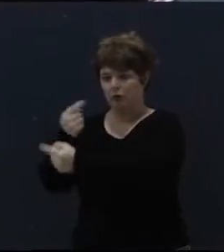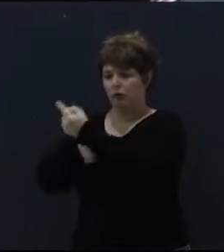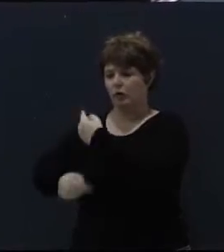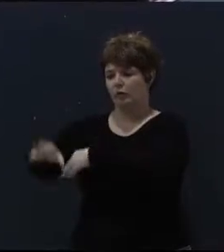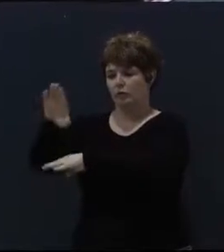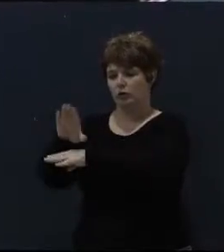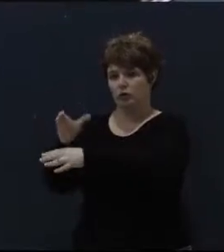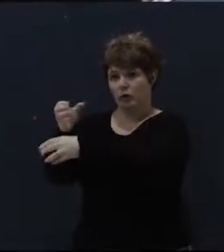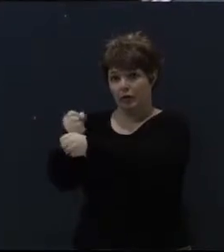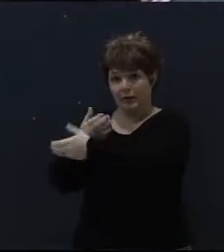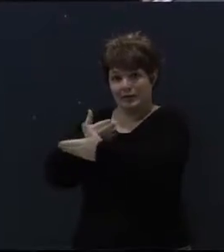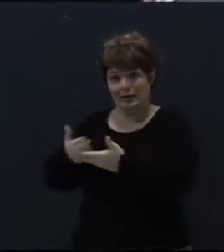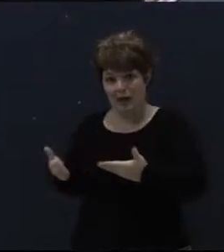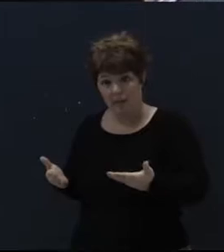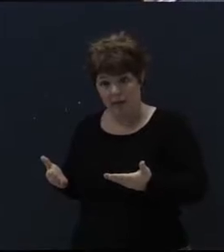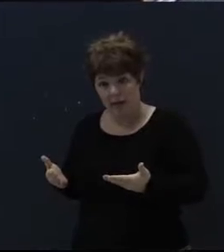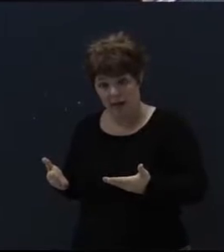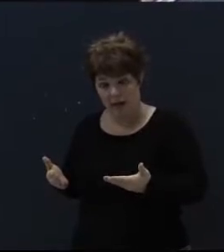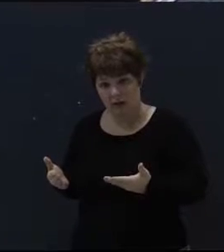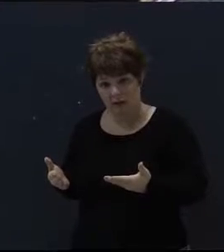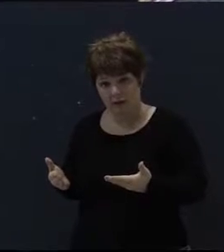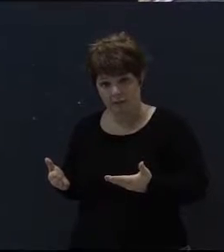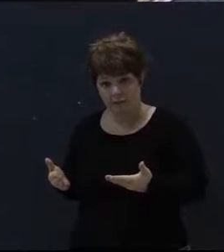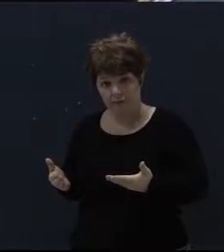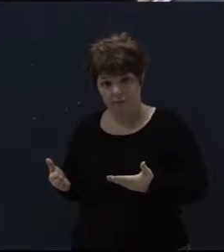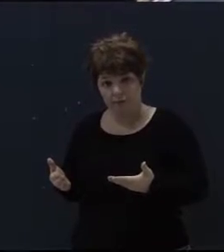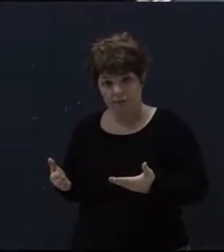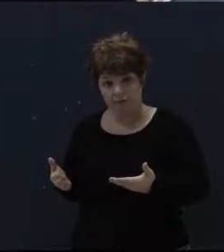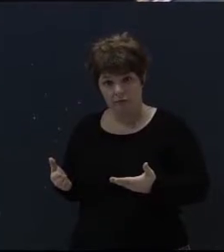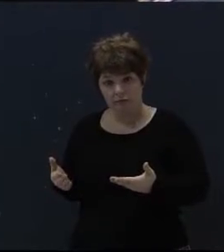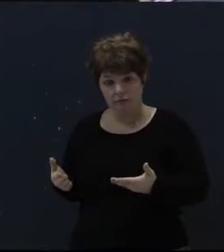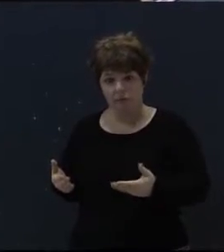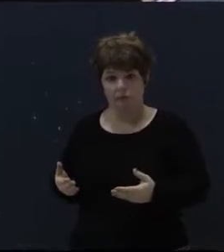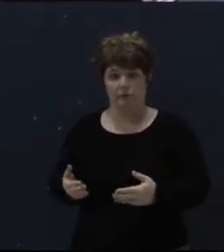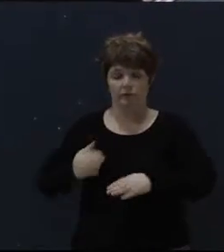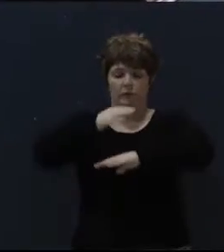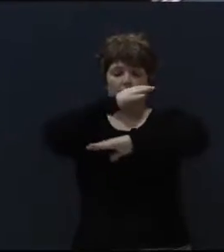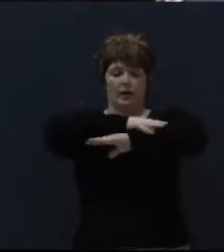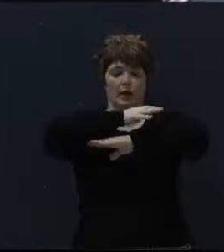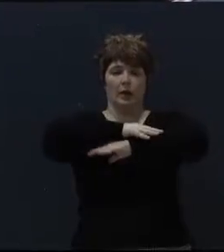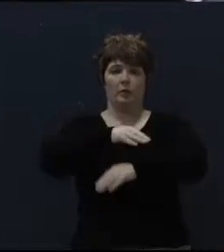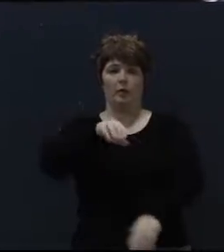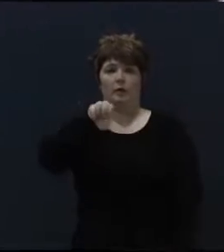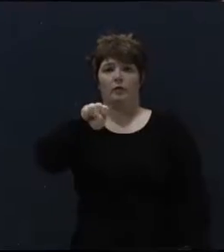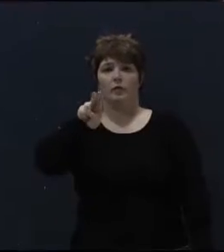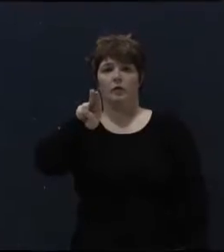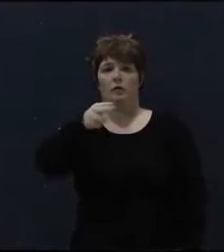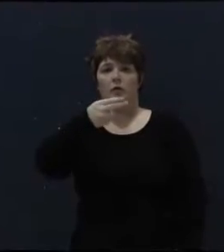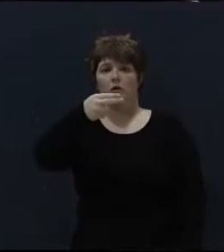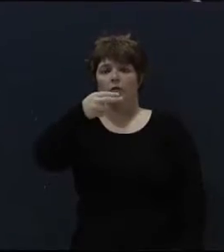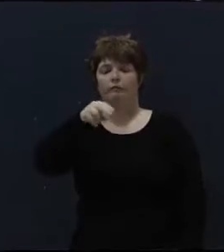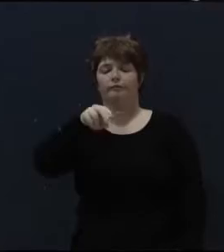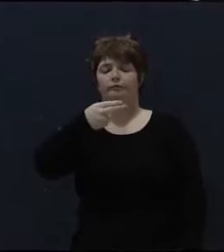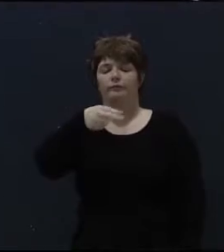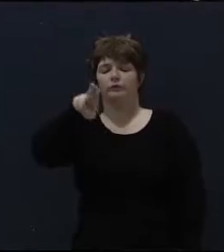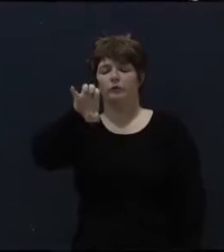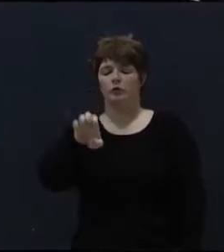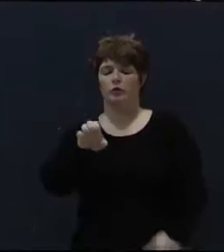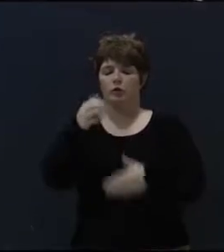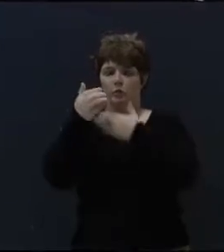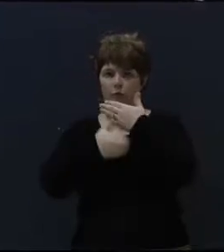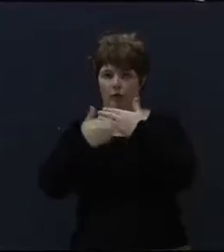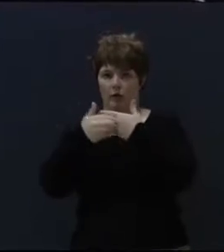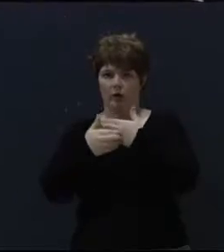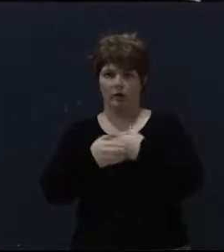get something? Amen. Had a table of shoe bread. Had six pieces of bread,